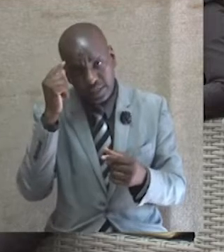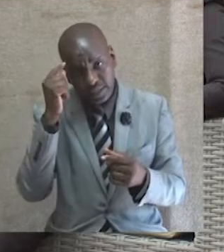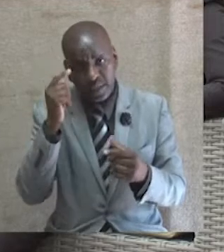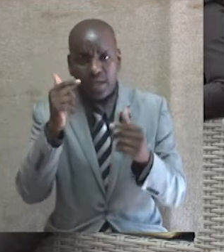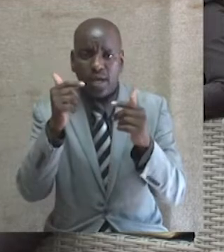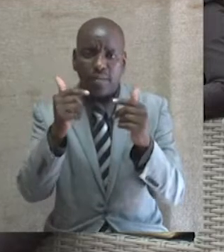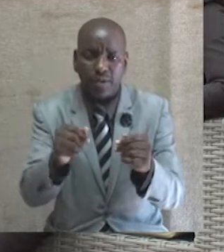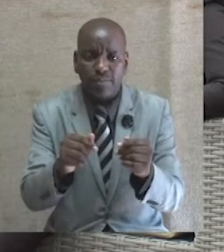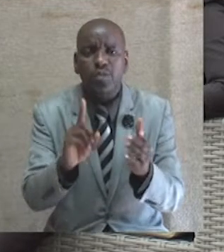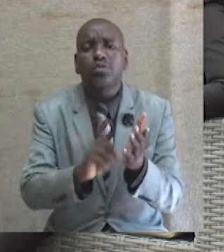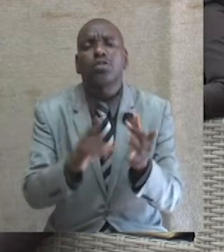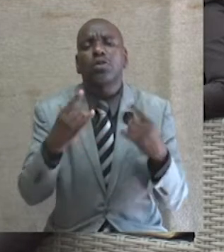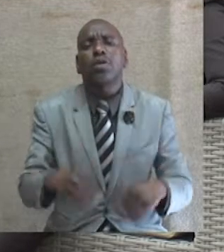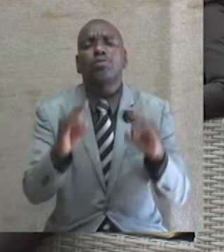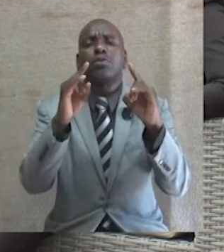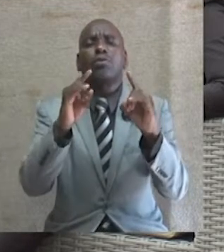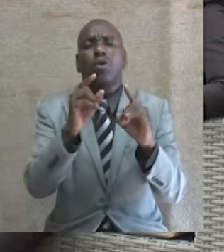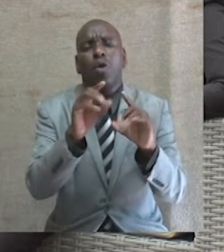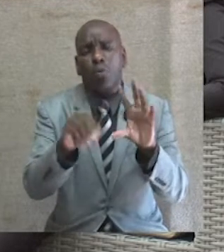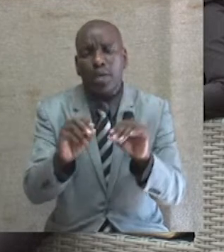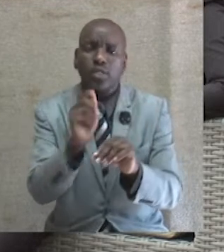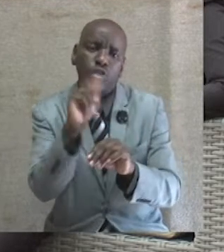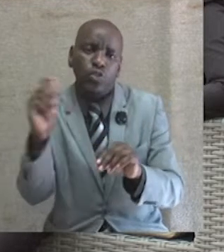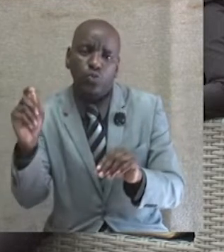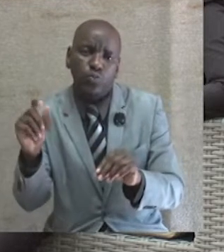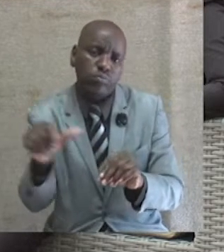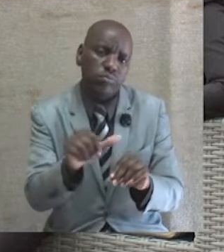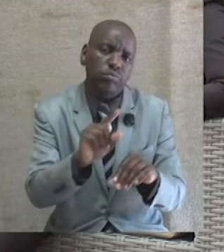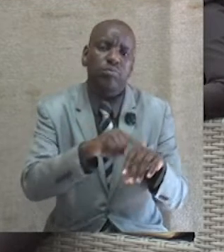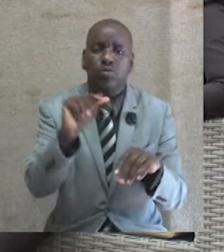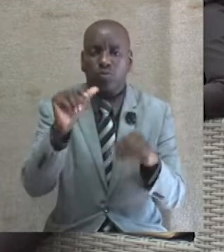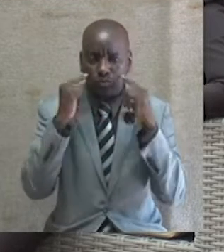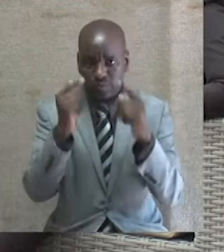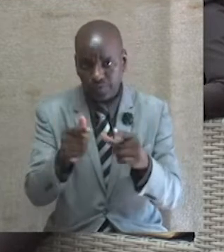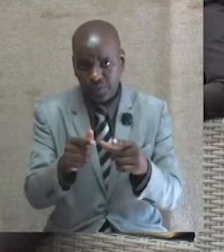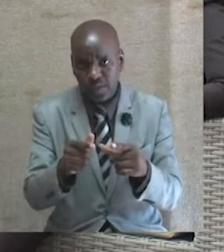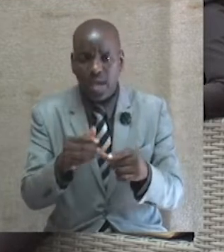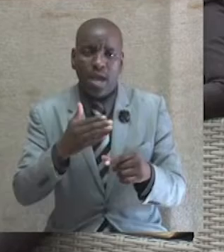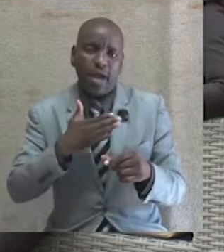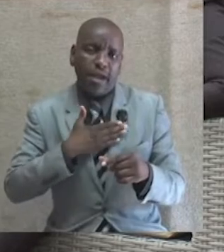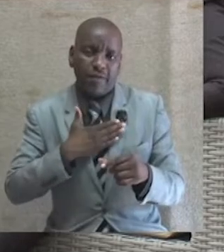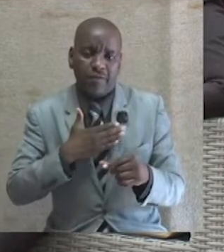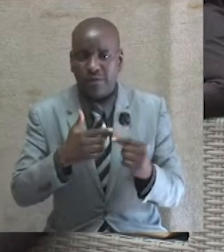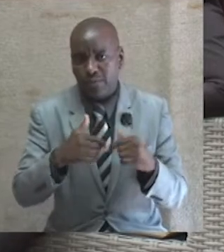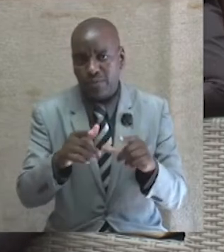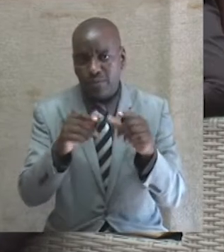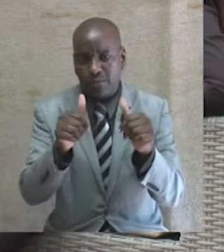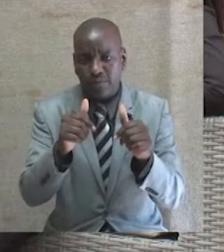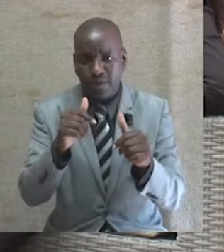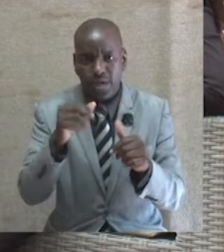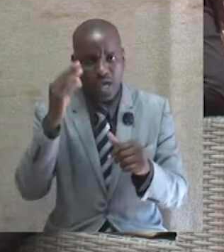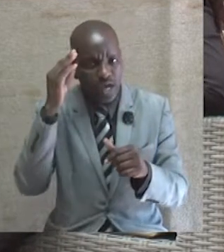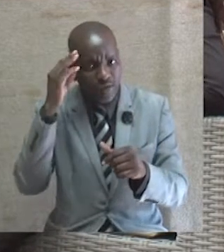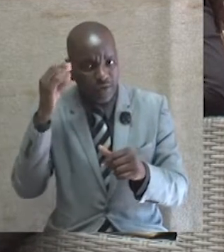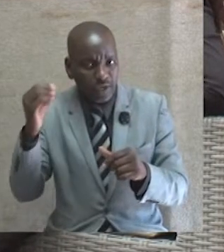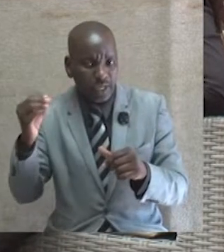the appointment of sexual reproductive health personnel in schools will shorten this? Yes, I really feel that way. And let's